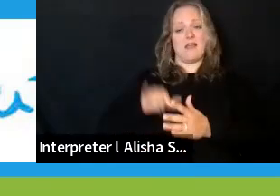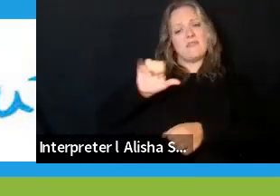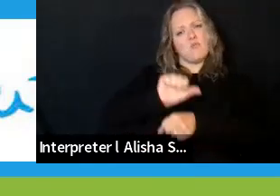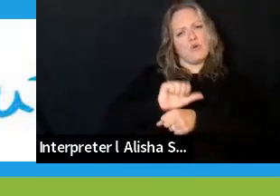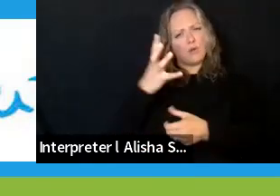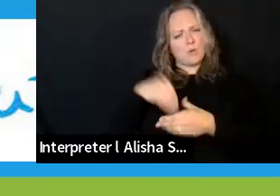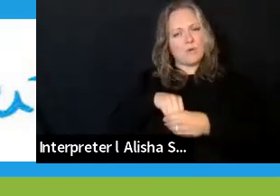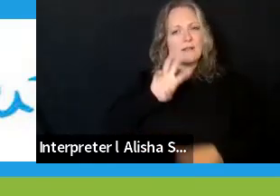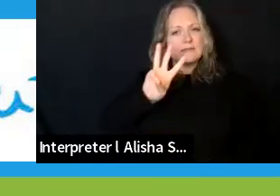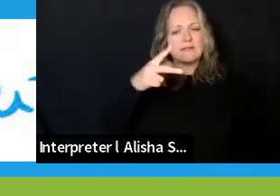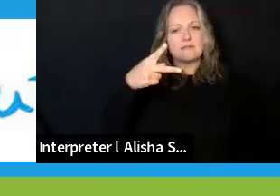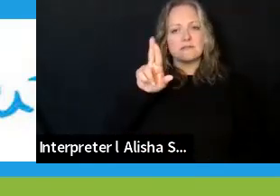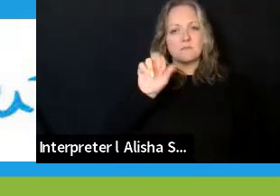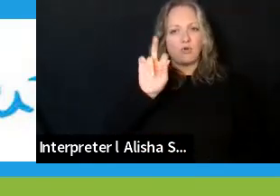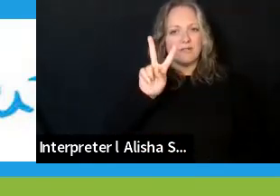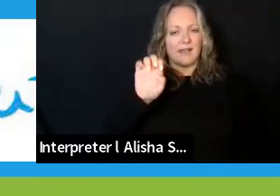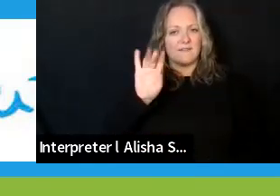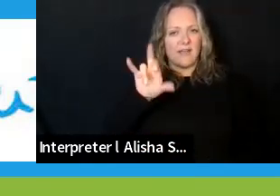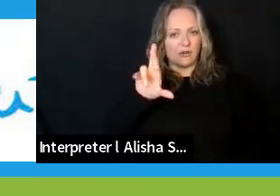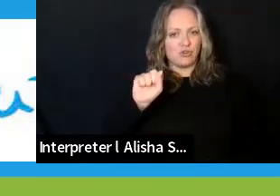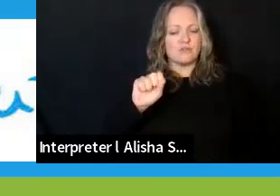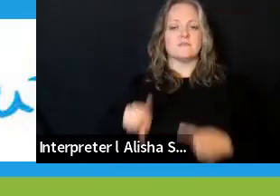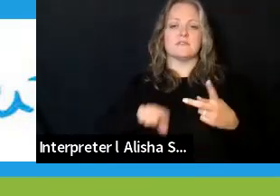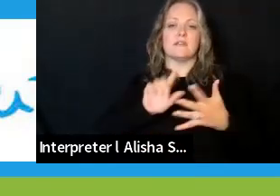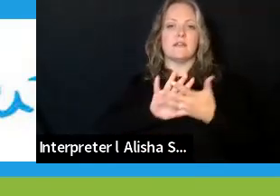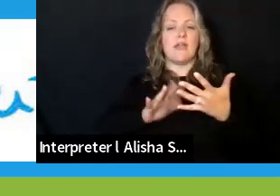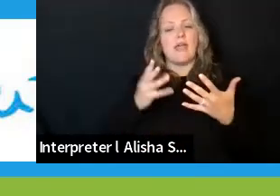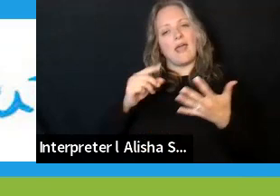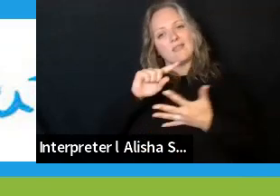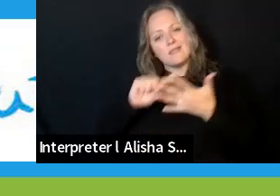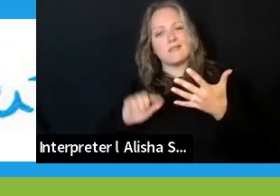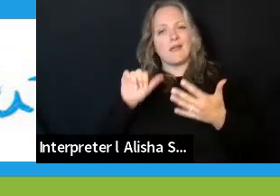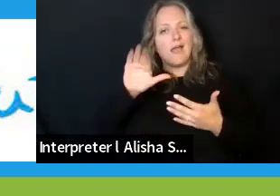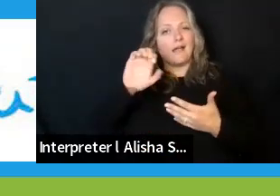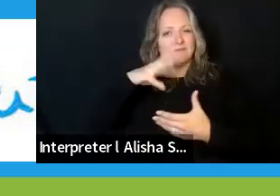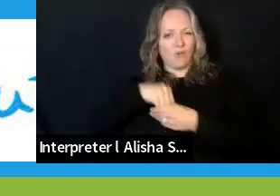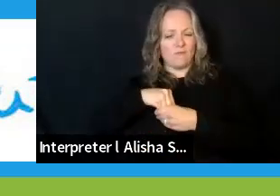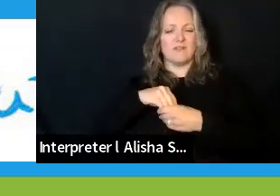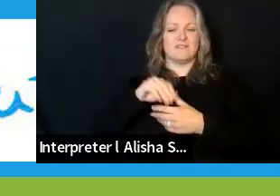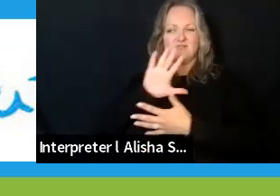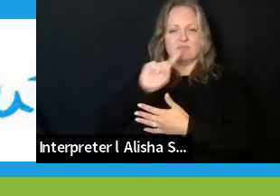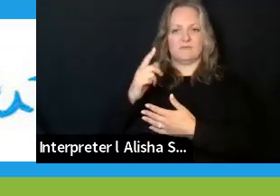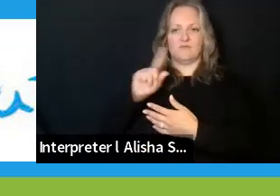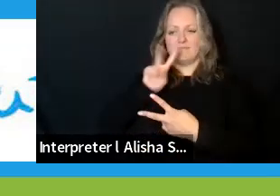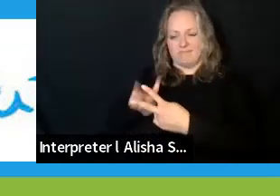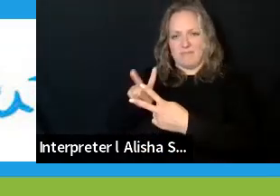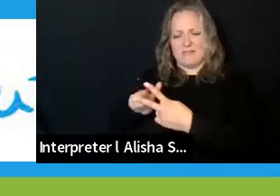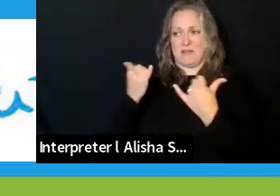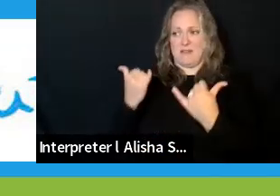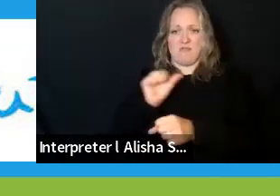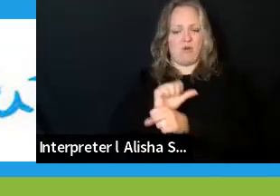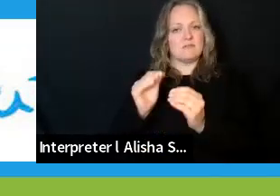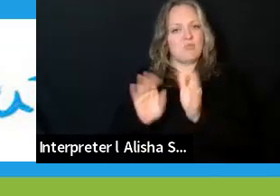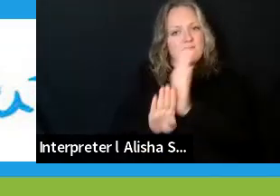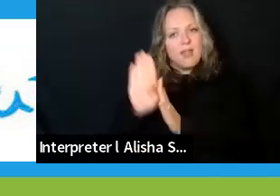6 protective factors, premises, and the impact of ACEs. Now this work is much more developed. So we do a deep